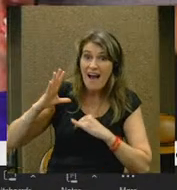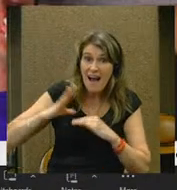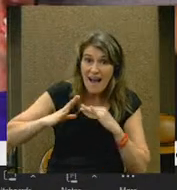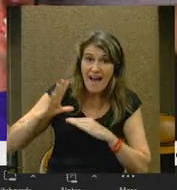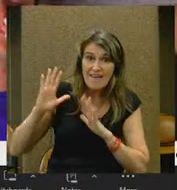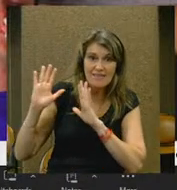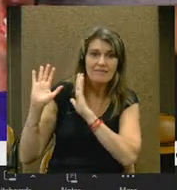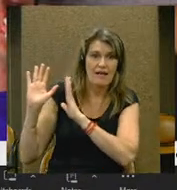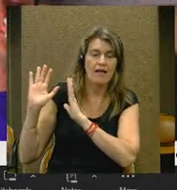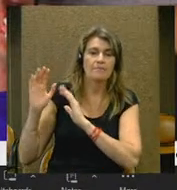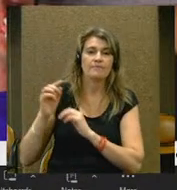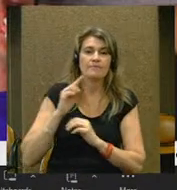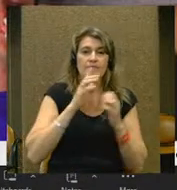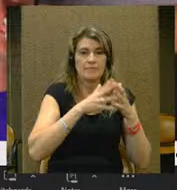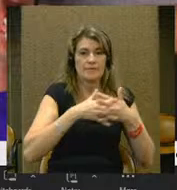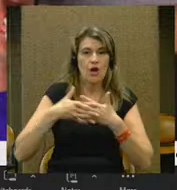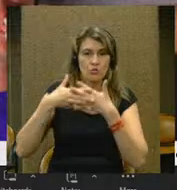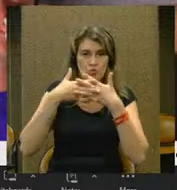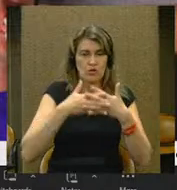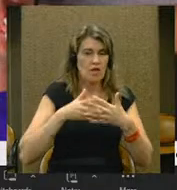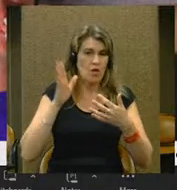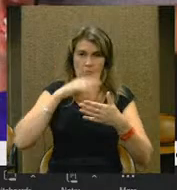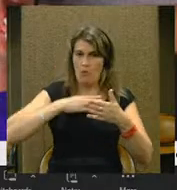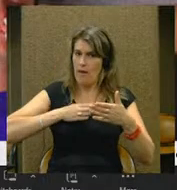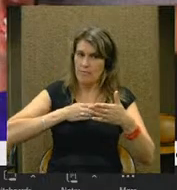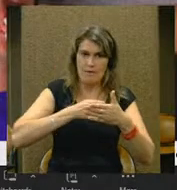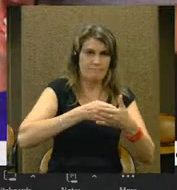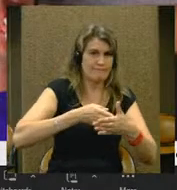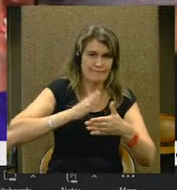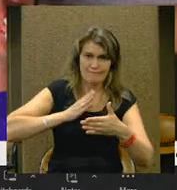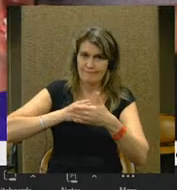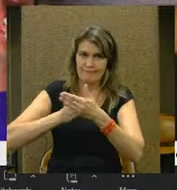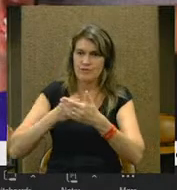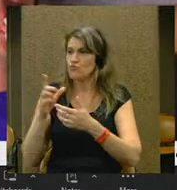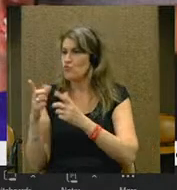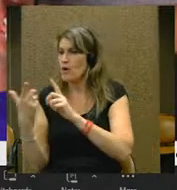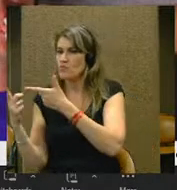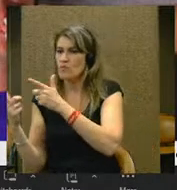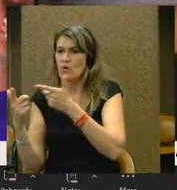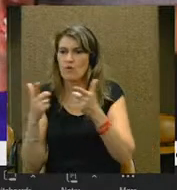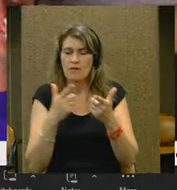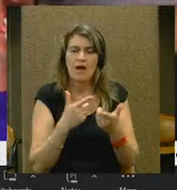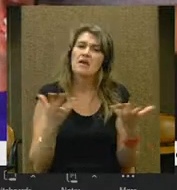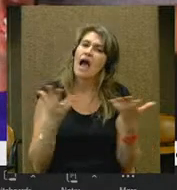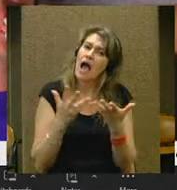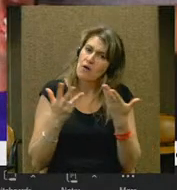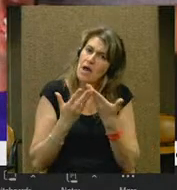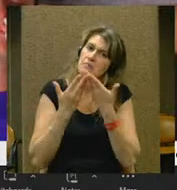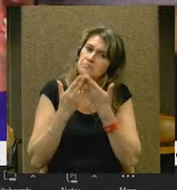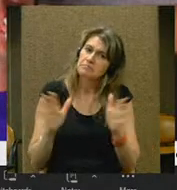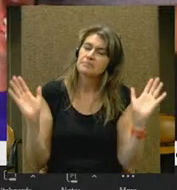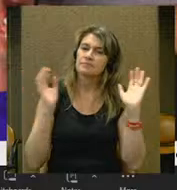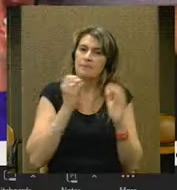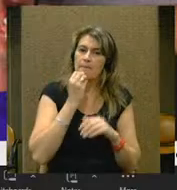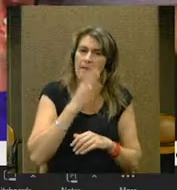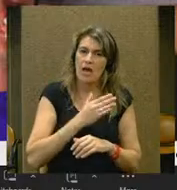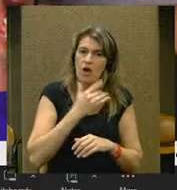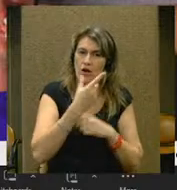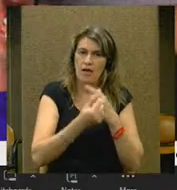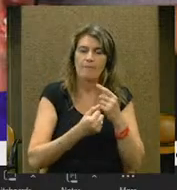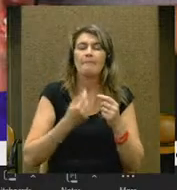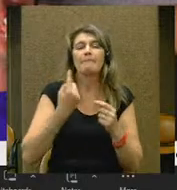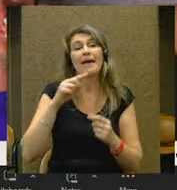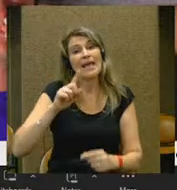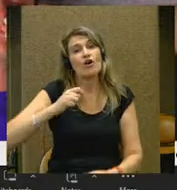of barriers to accessing it, but those barriers are starting to come down. It still can be expensive in some circles, but there has been a